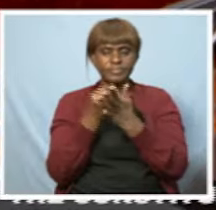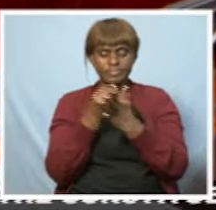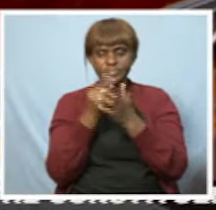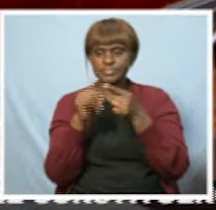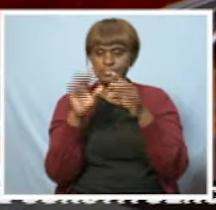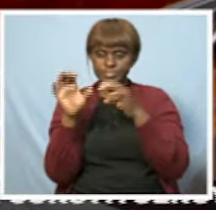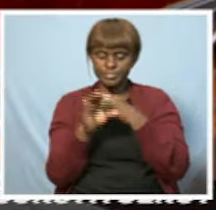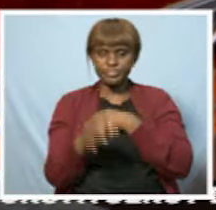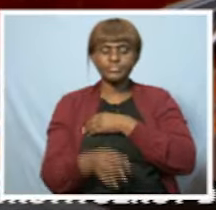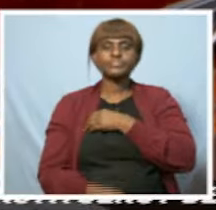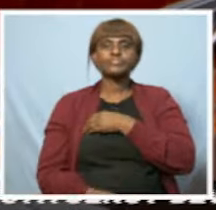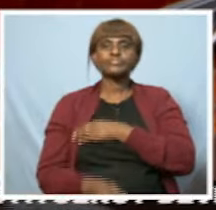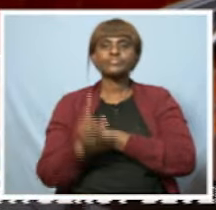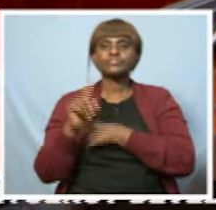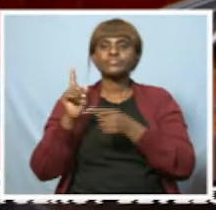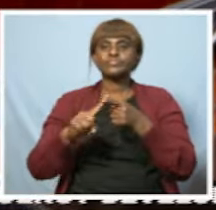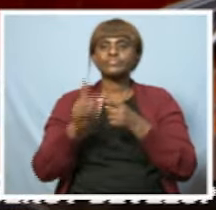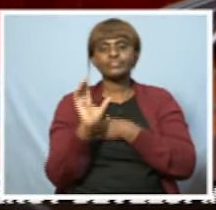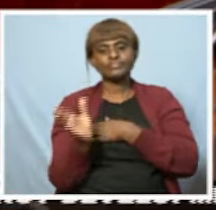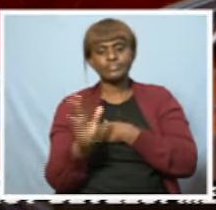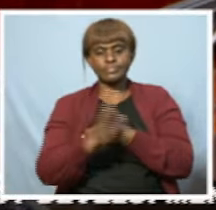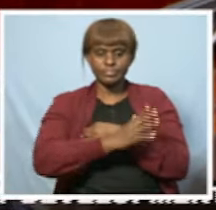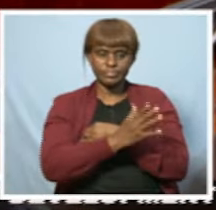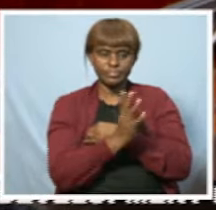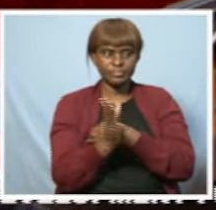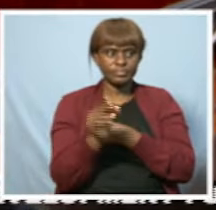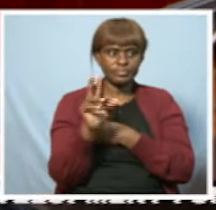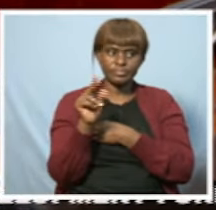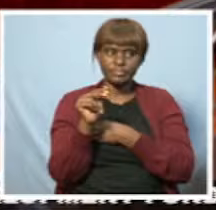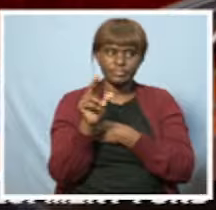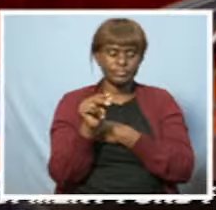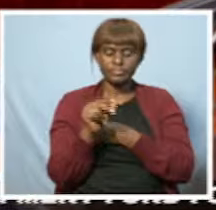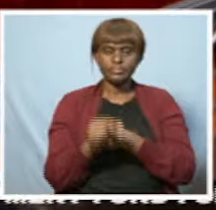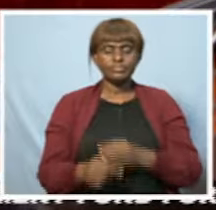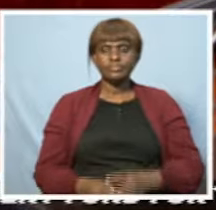do, but he's taking us also somewhere else.